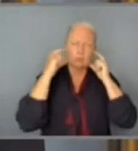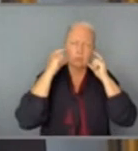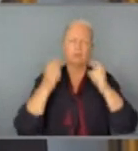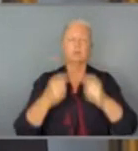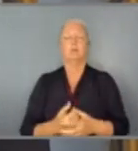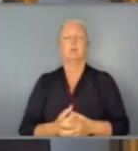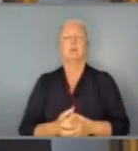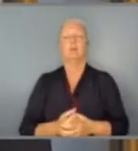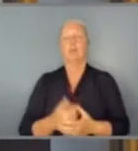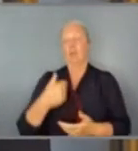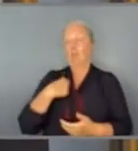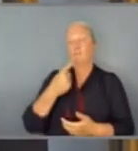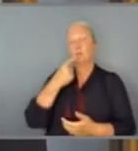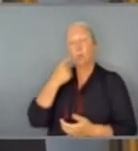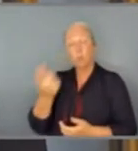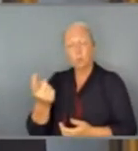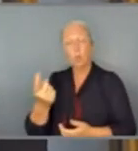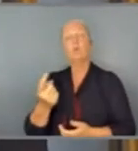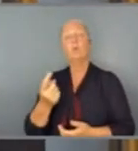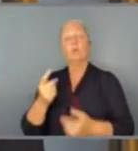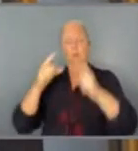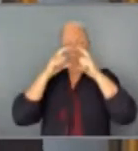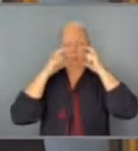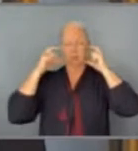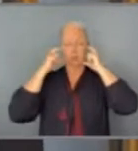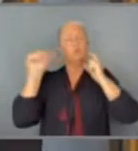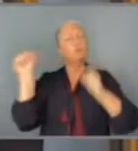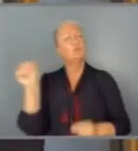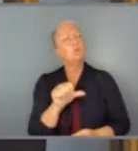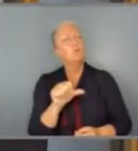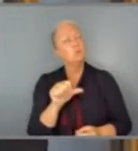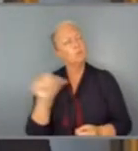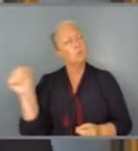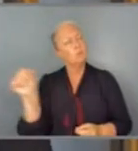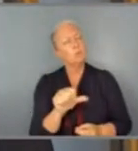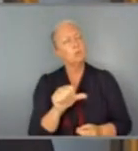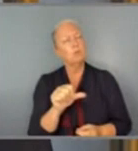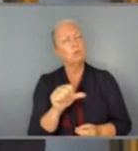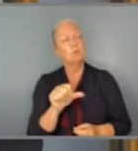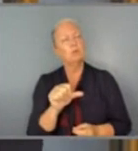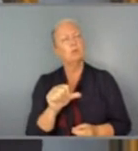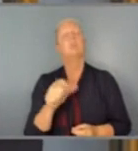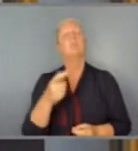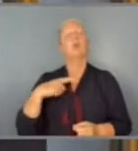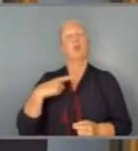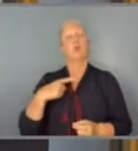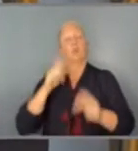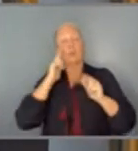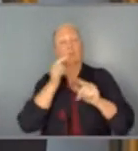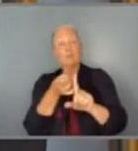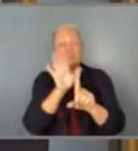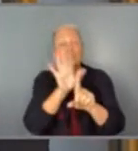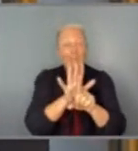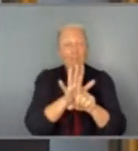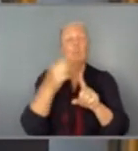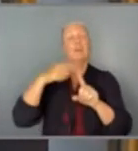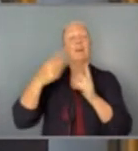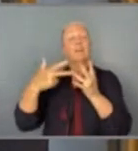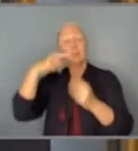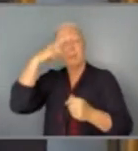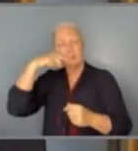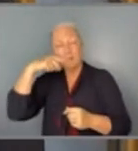said that mask use should be used because we know, firstly, it works, and secondly, to protect yourself, to protect others, and secondly, it doesn't interfere